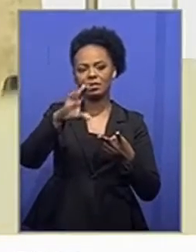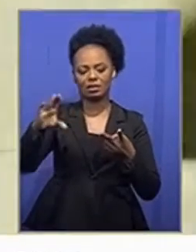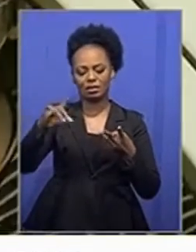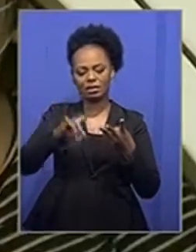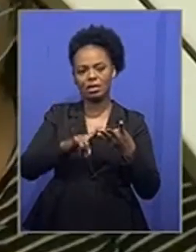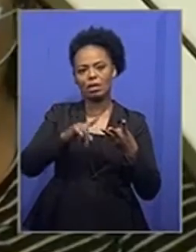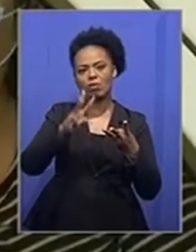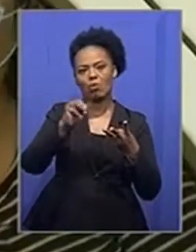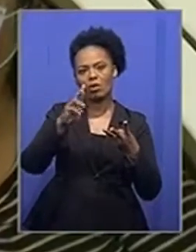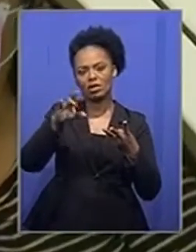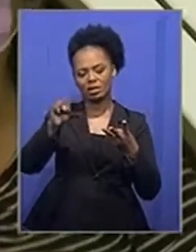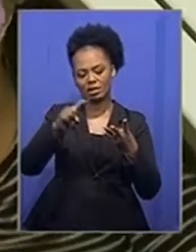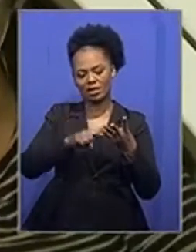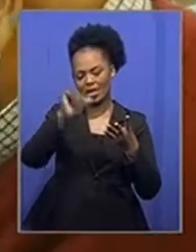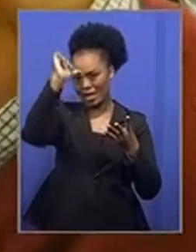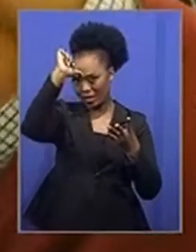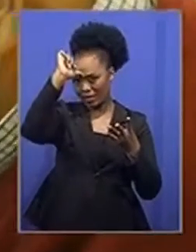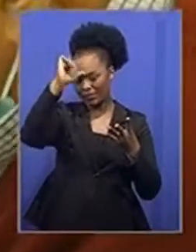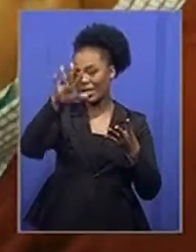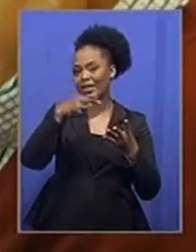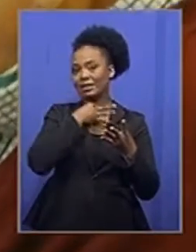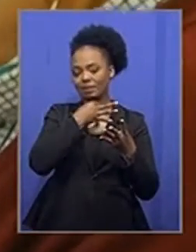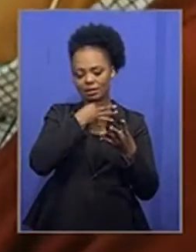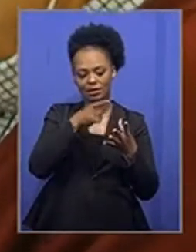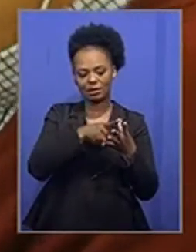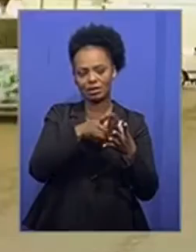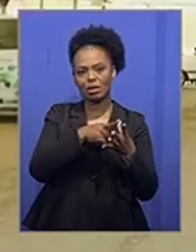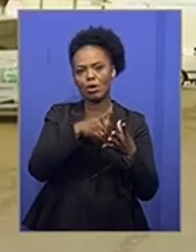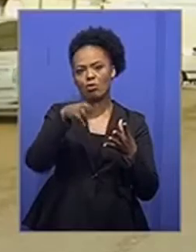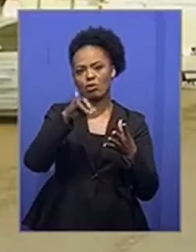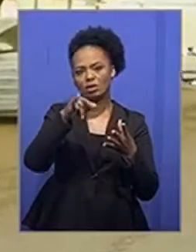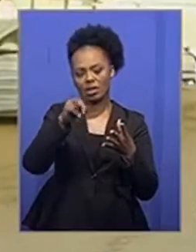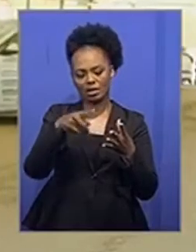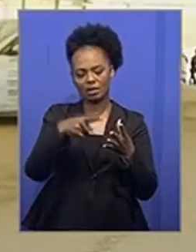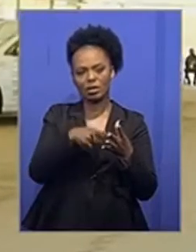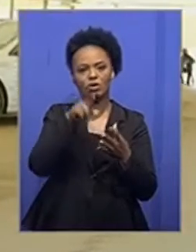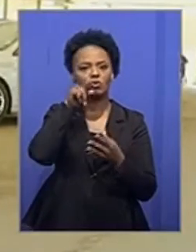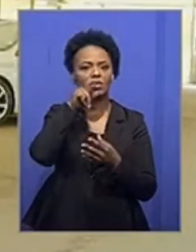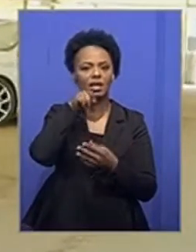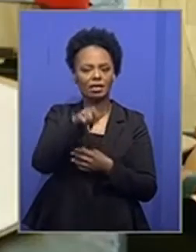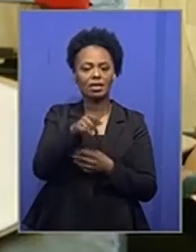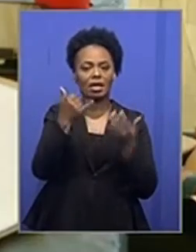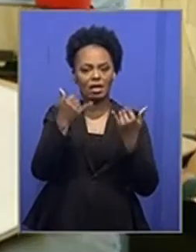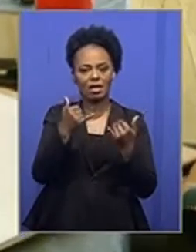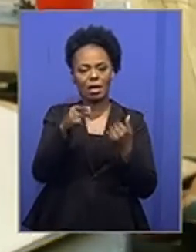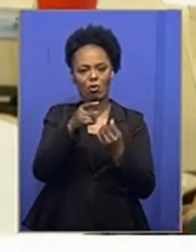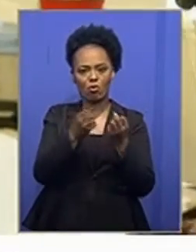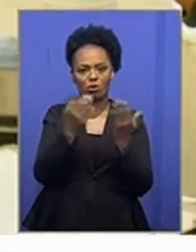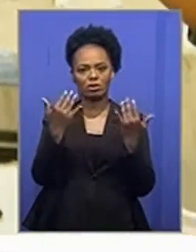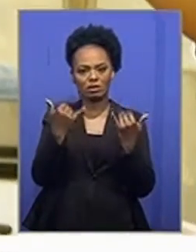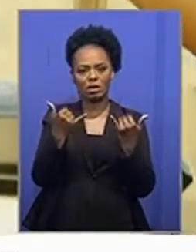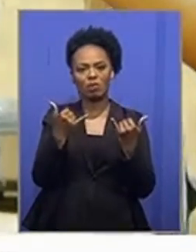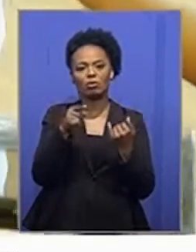Mauritius, England, Portugal le Switzerland mo kgweding ya Phatwe. O ne o setse o itsetse sešwa. There are